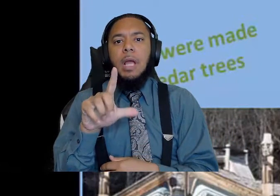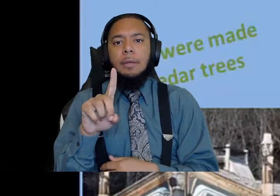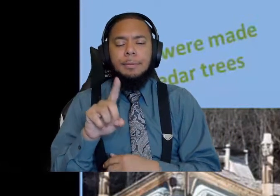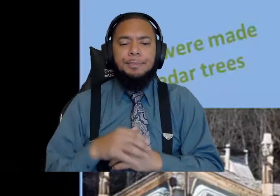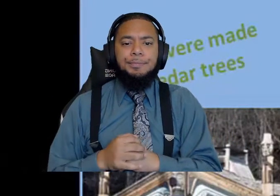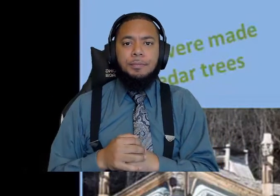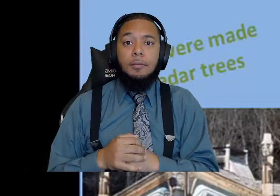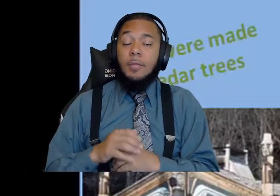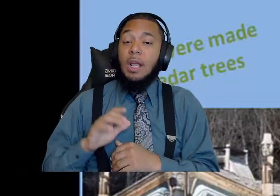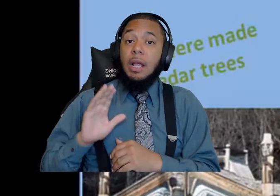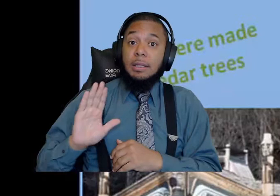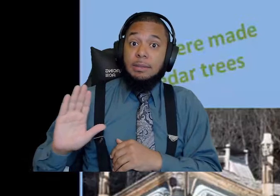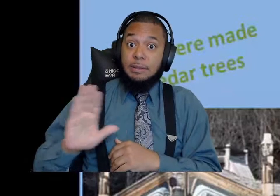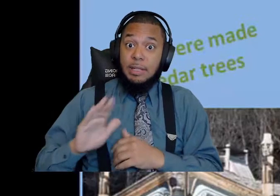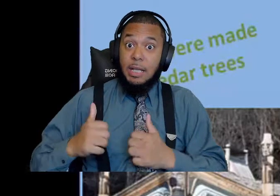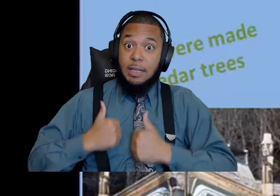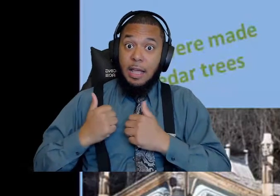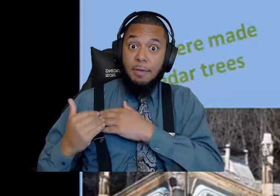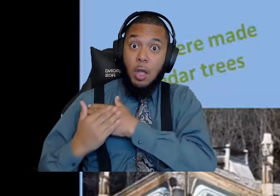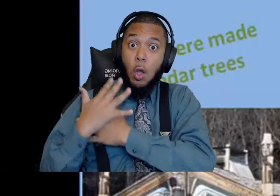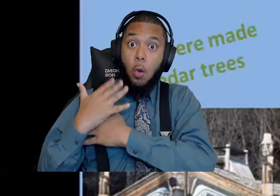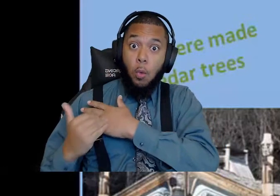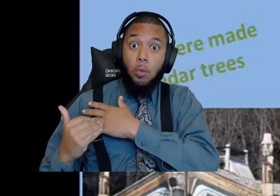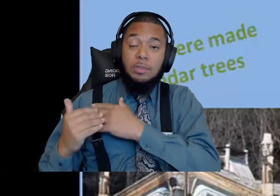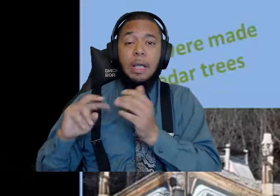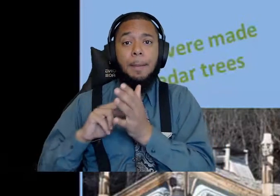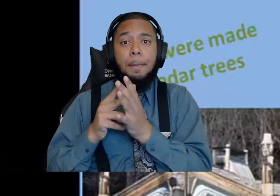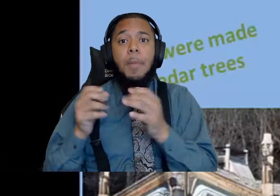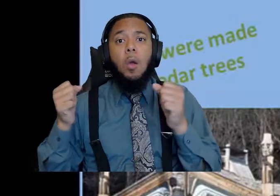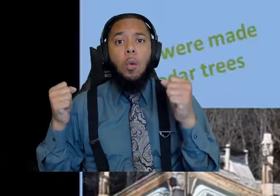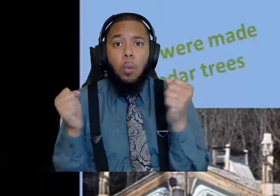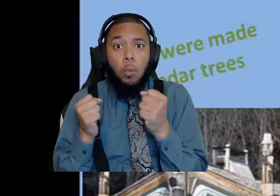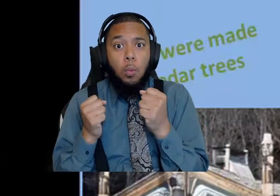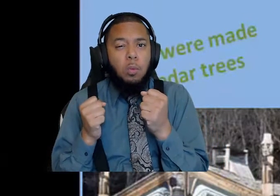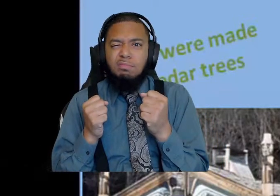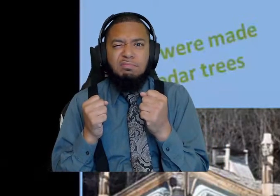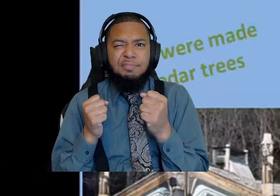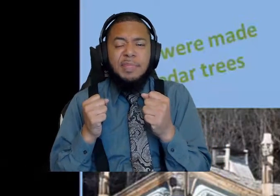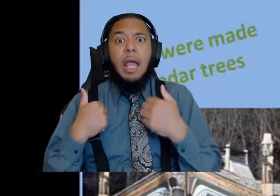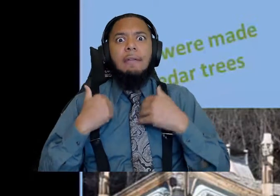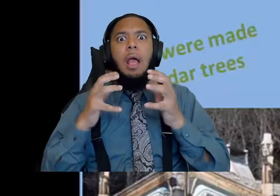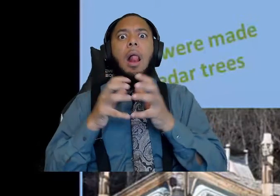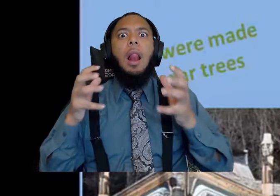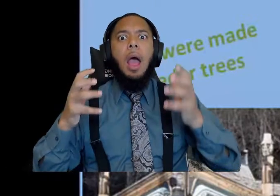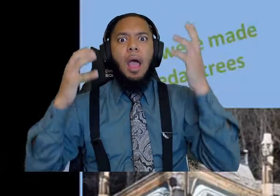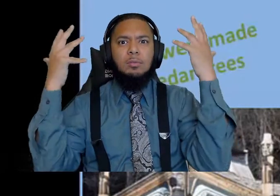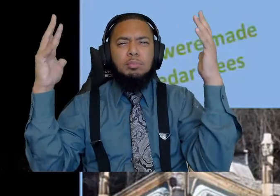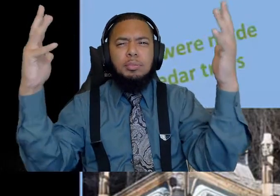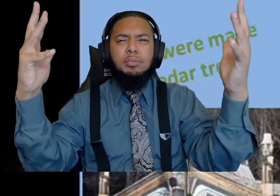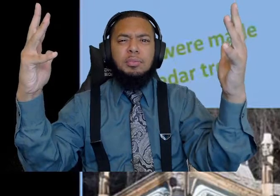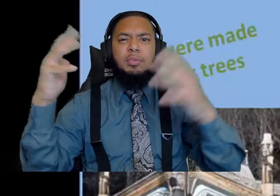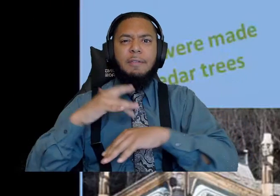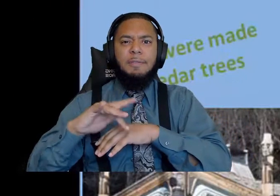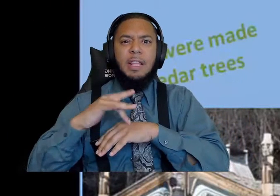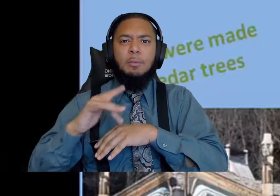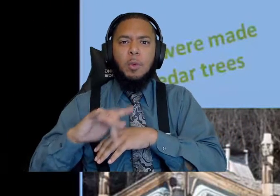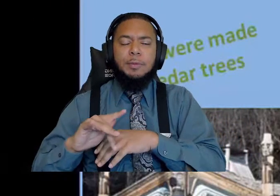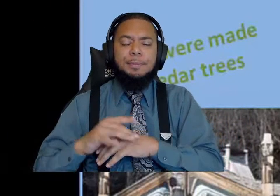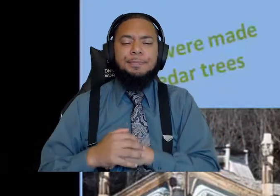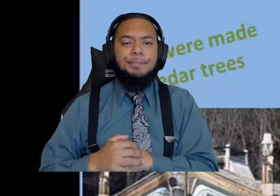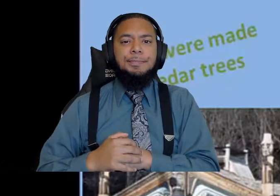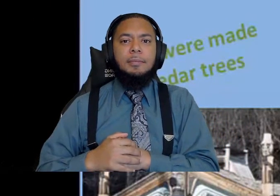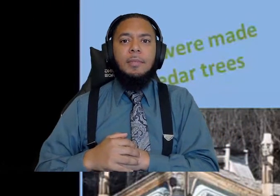Because they're on the coast and it doesn't get too hot or too cold, there's tons of great trees, all in the area of the Pacific Northwest.